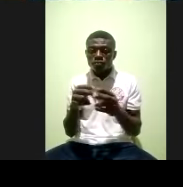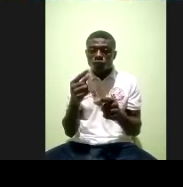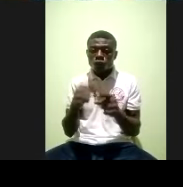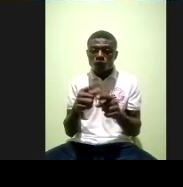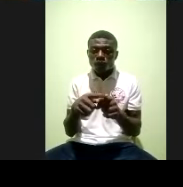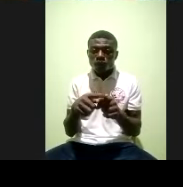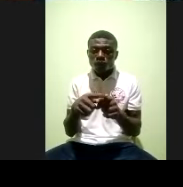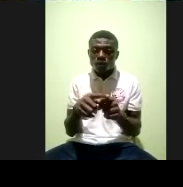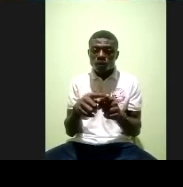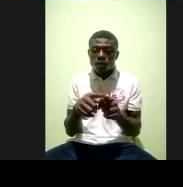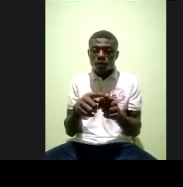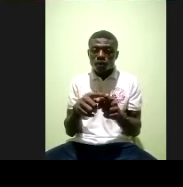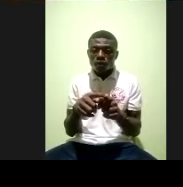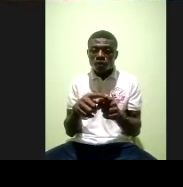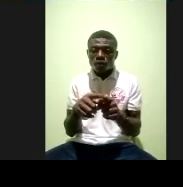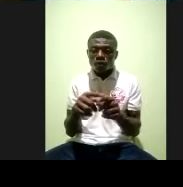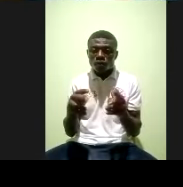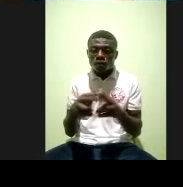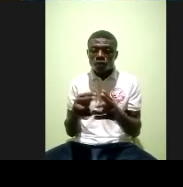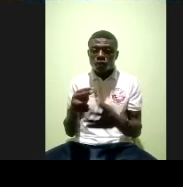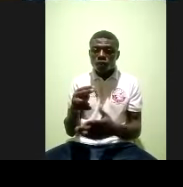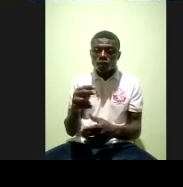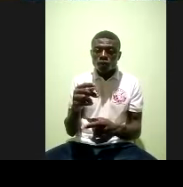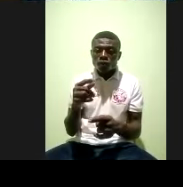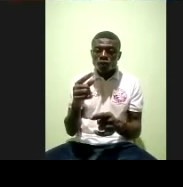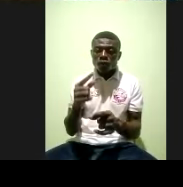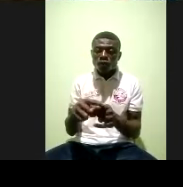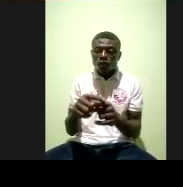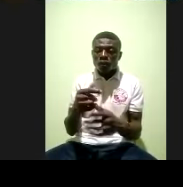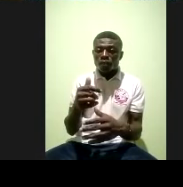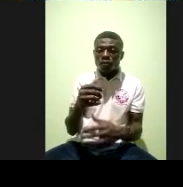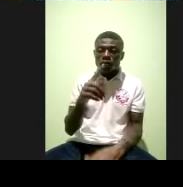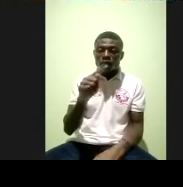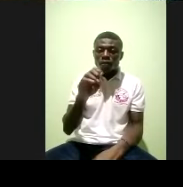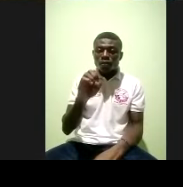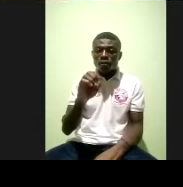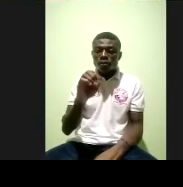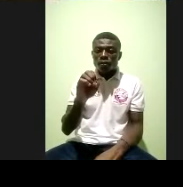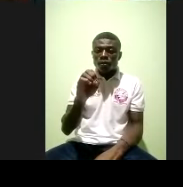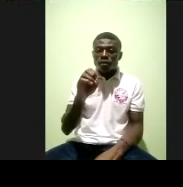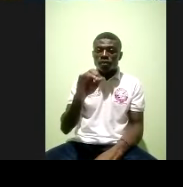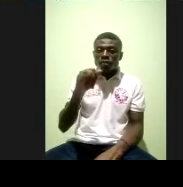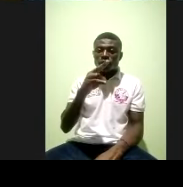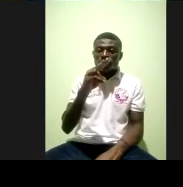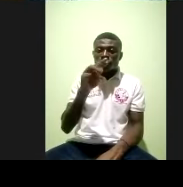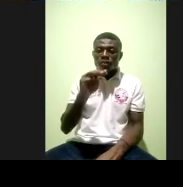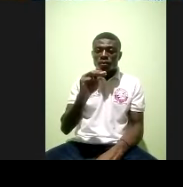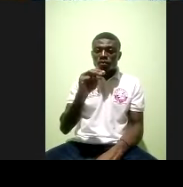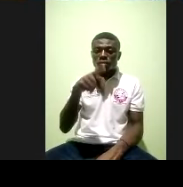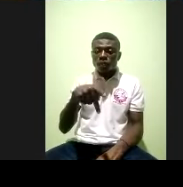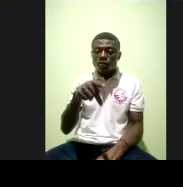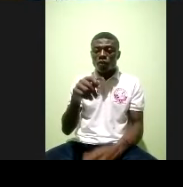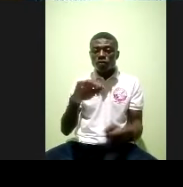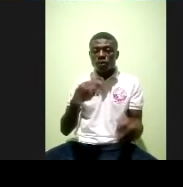with ed to make it ted. Insertion, there is no took in that part. They are inserting from their own